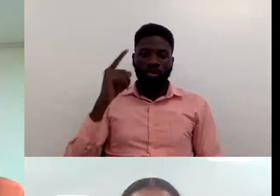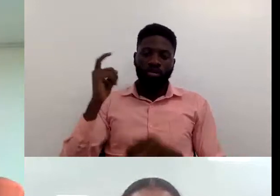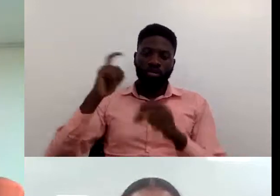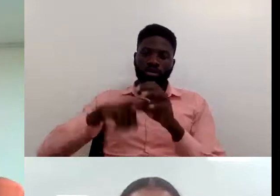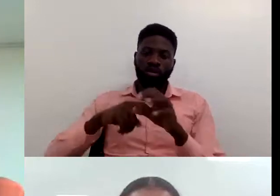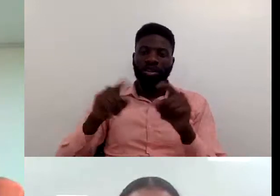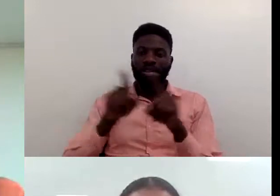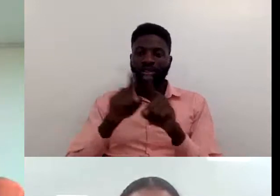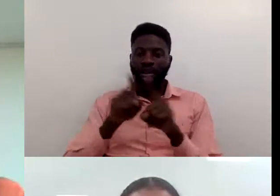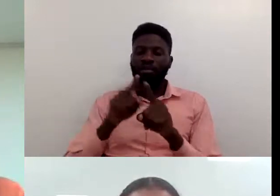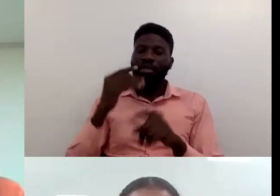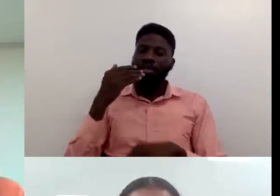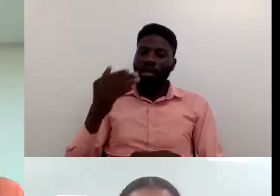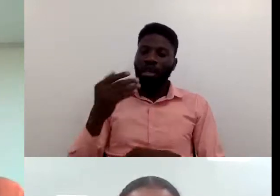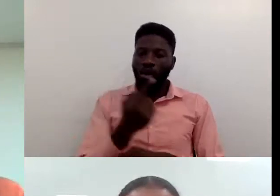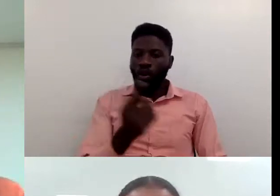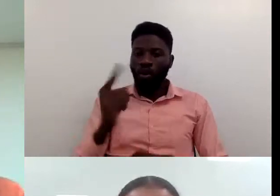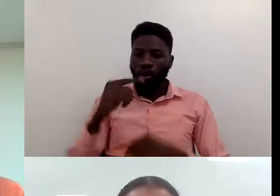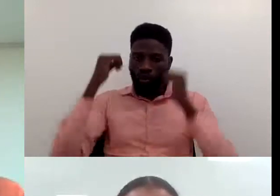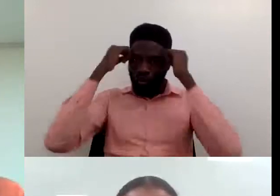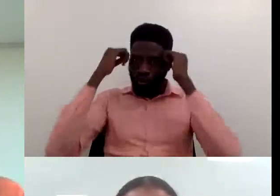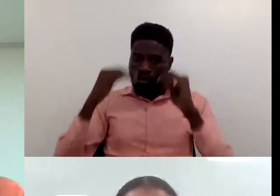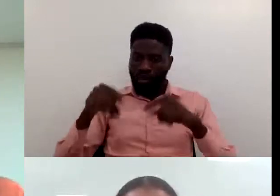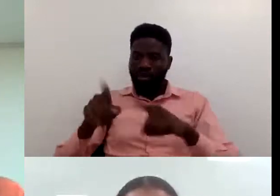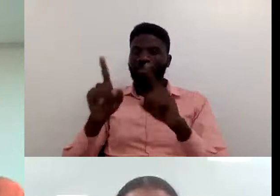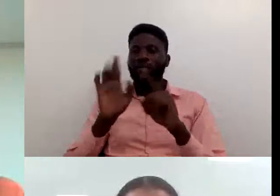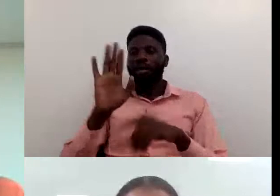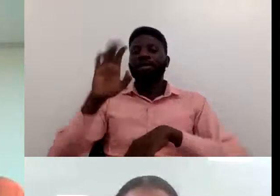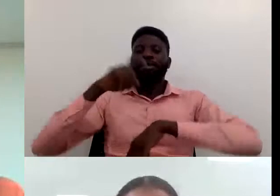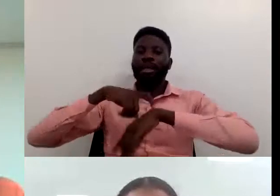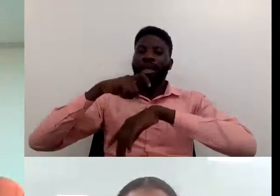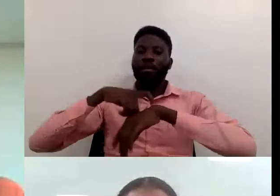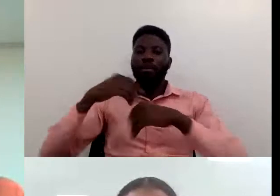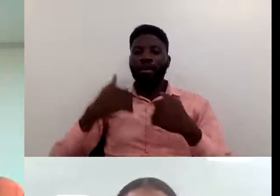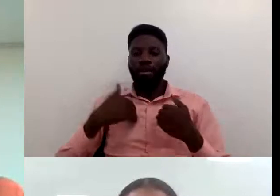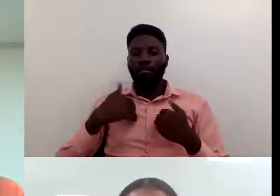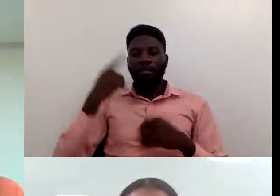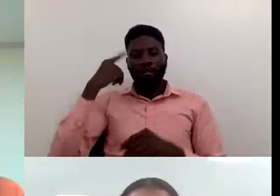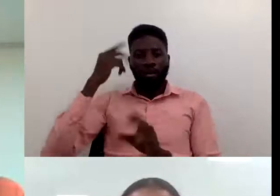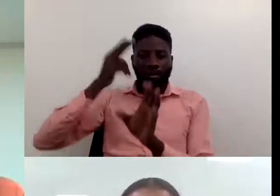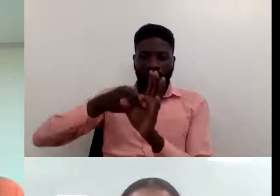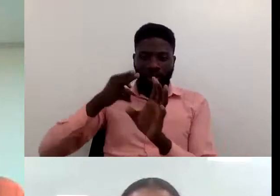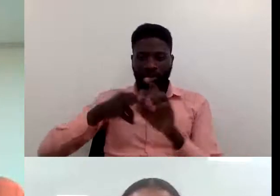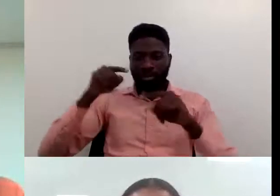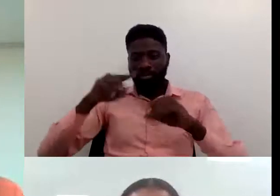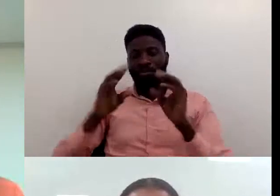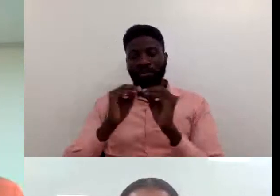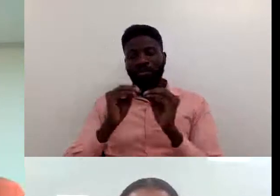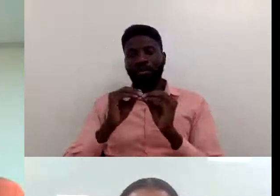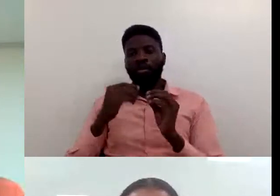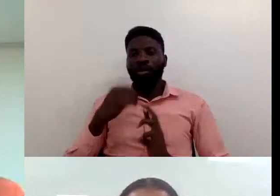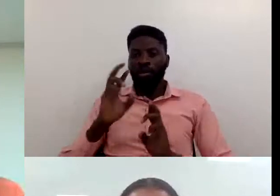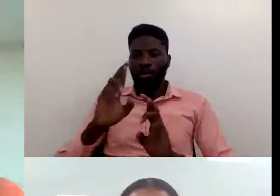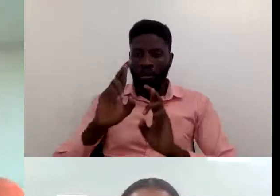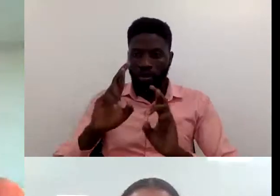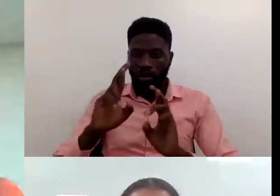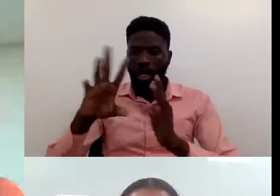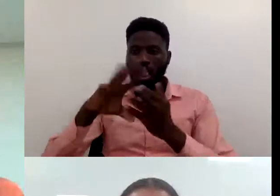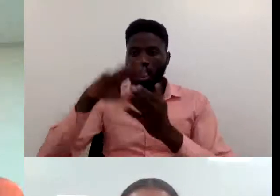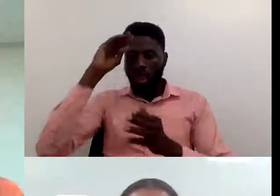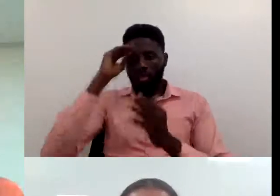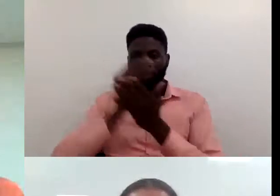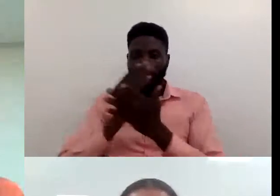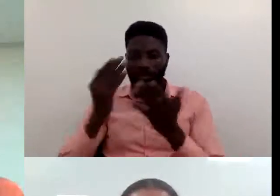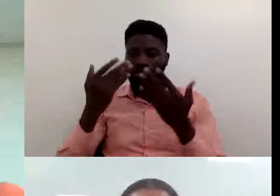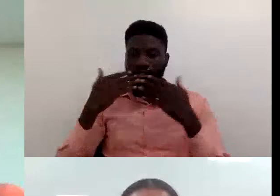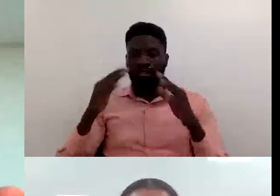Secondly, thank you to all the students who have taken time out to participate here. I hope you have learned something. Please